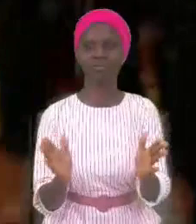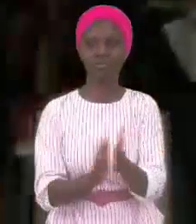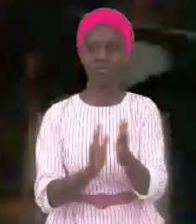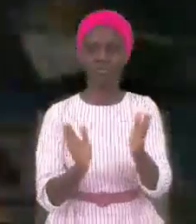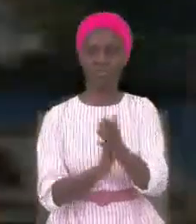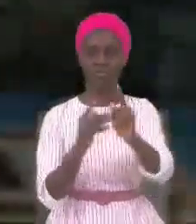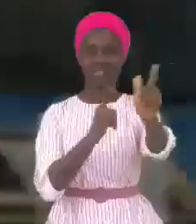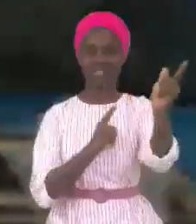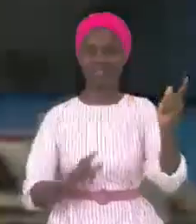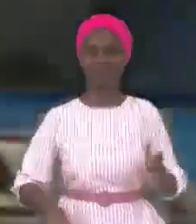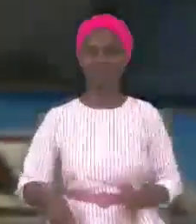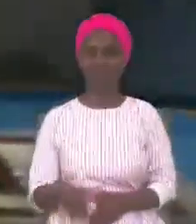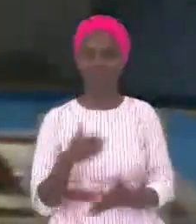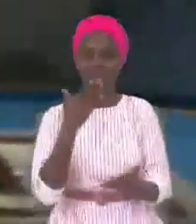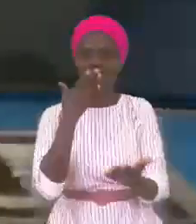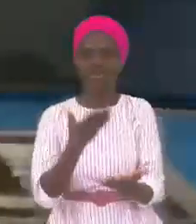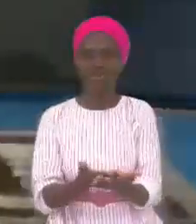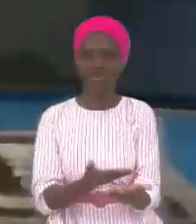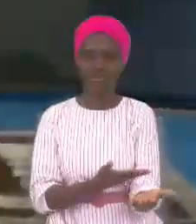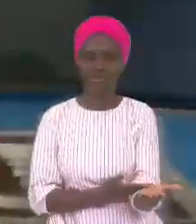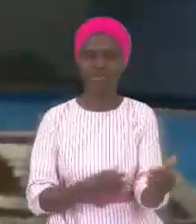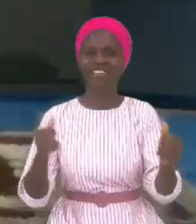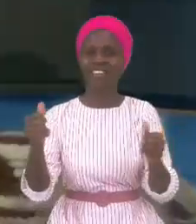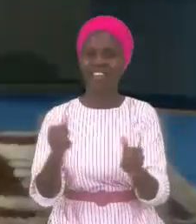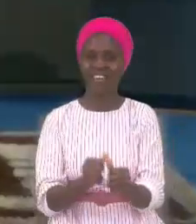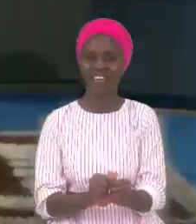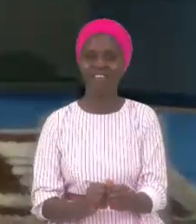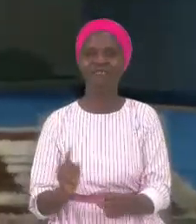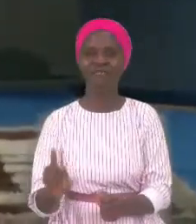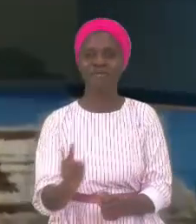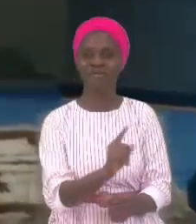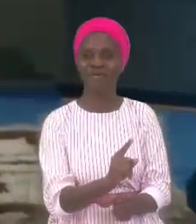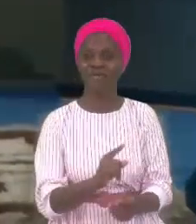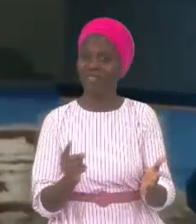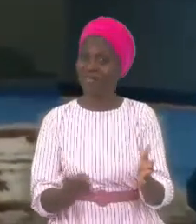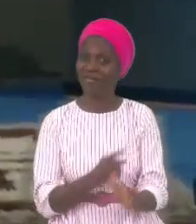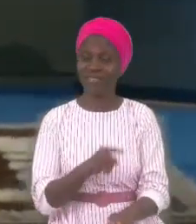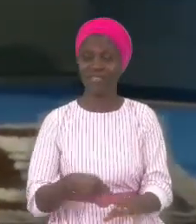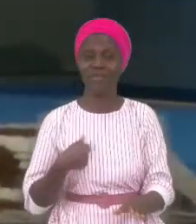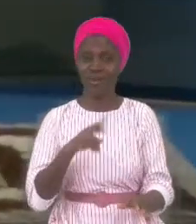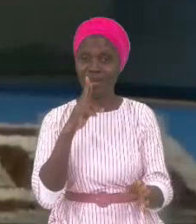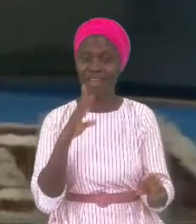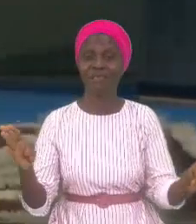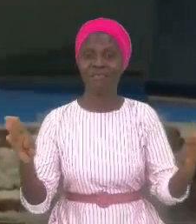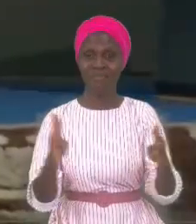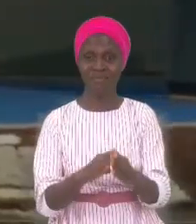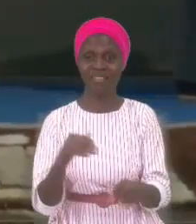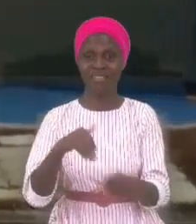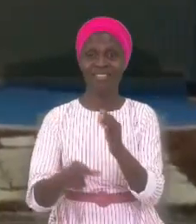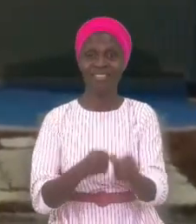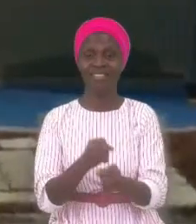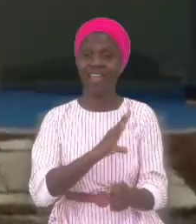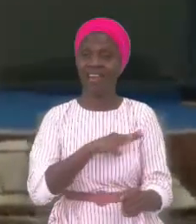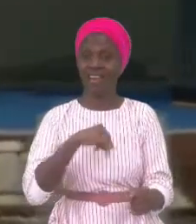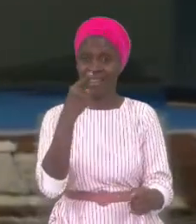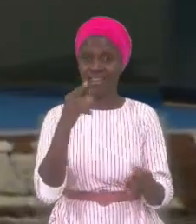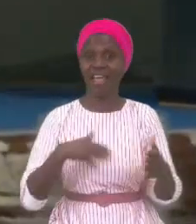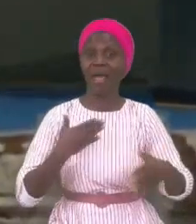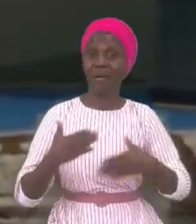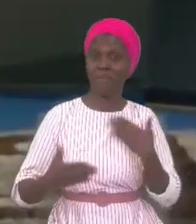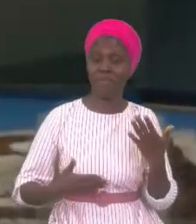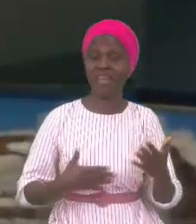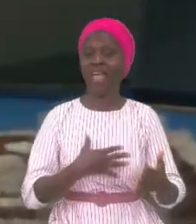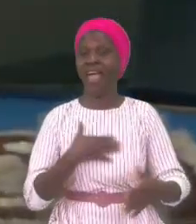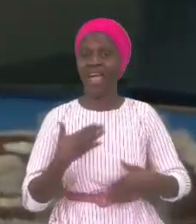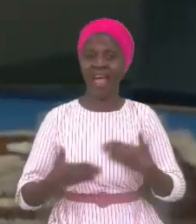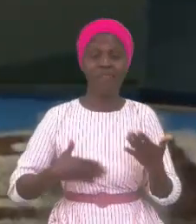Good morning, everyone. And it's the first time we're meeting in the year, and I say happy, happy, happy new